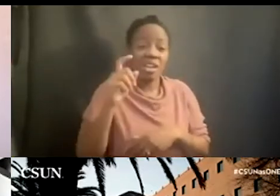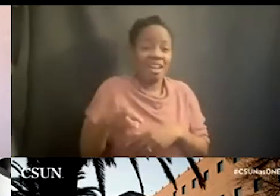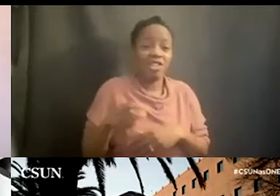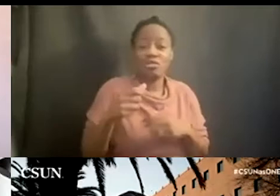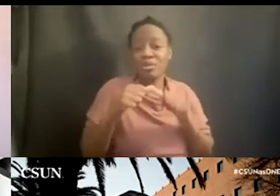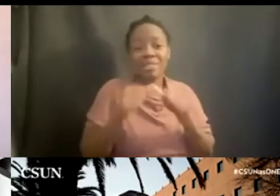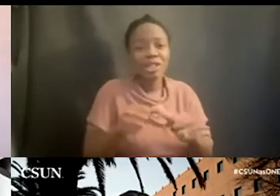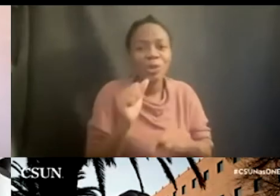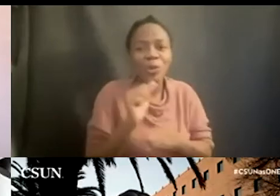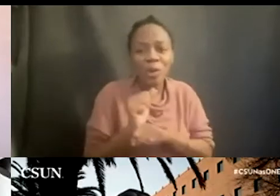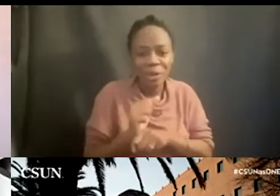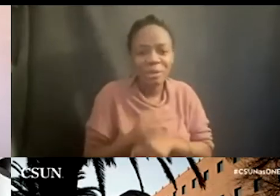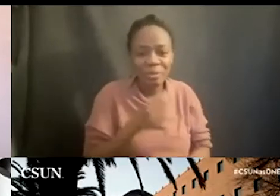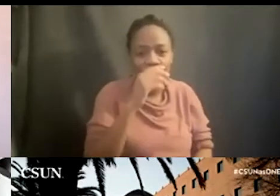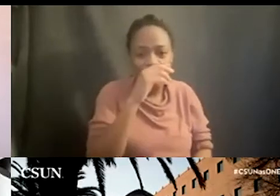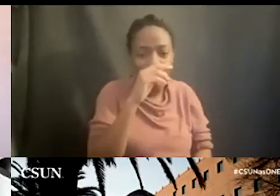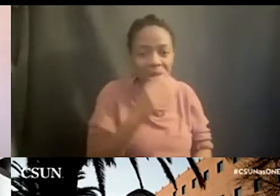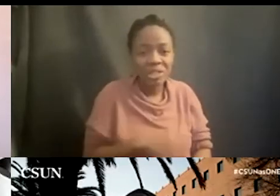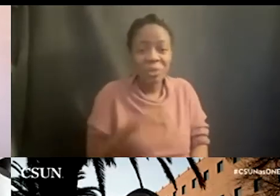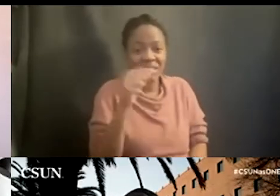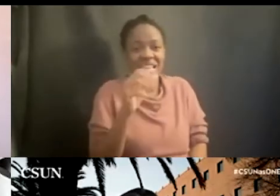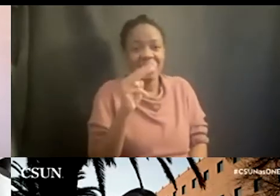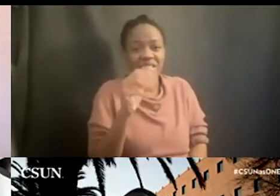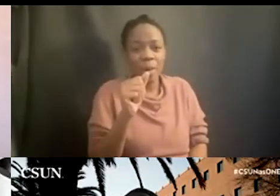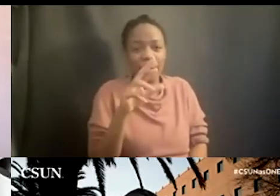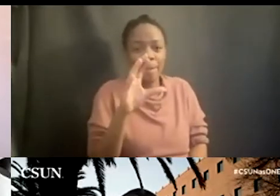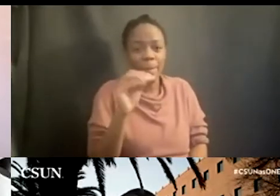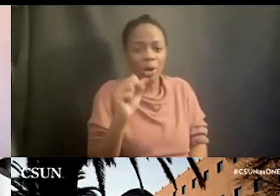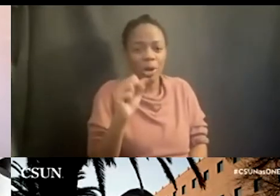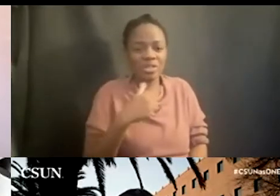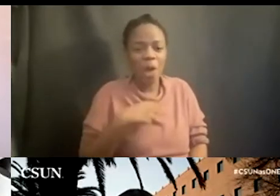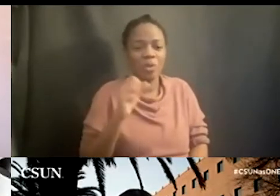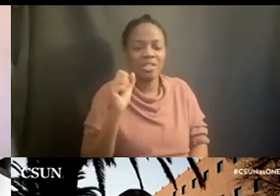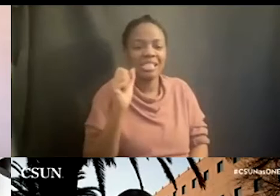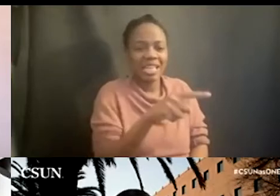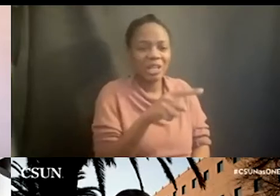stop, which is great. And yes, Marcos, I'll send you your Starbucks card.